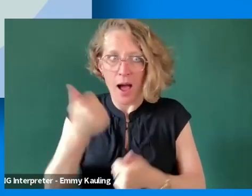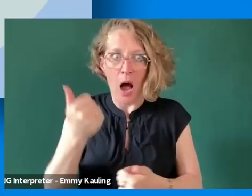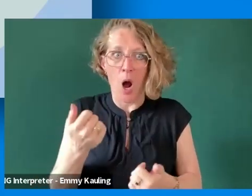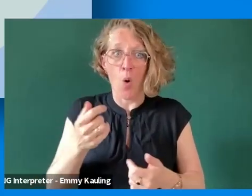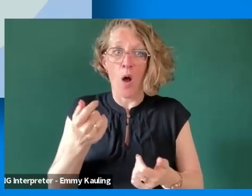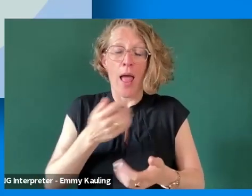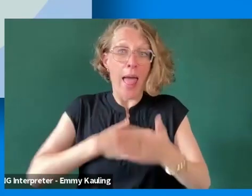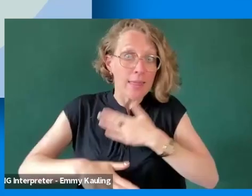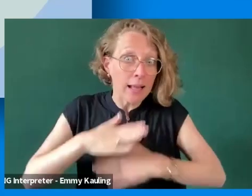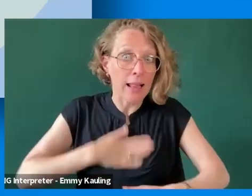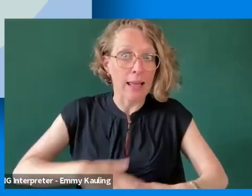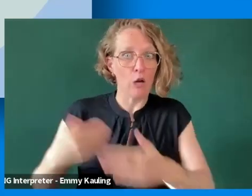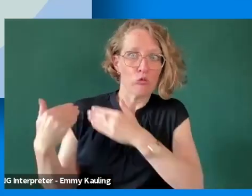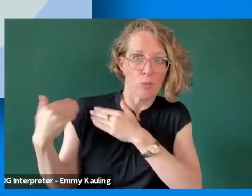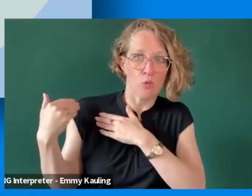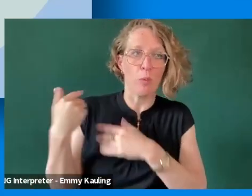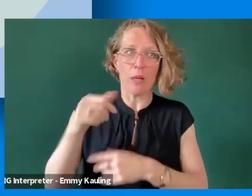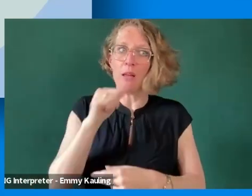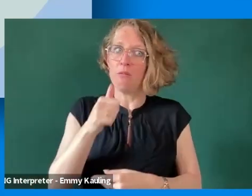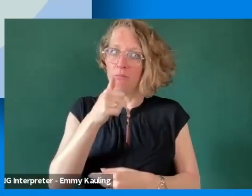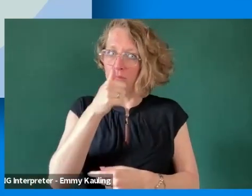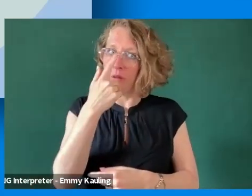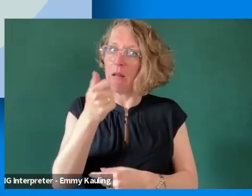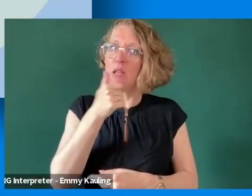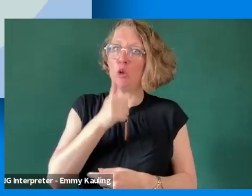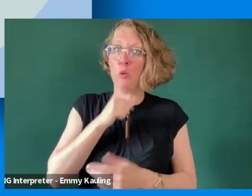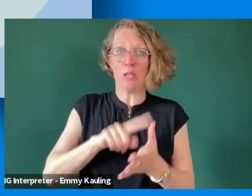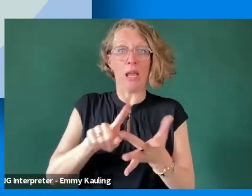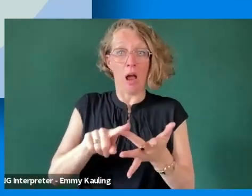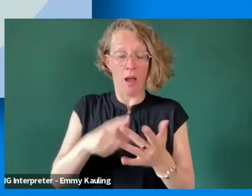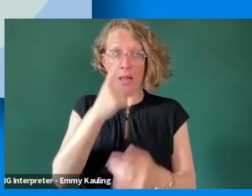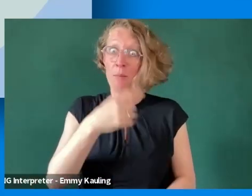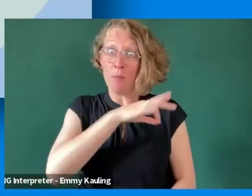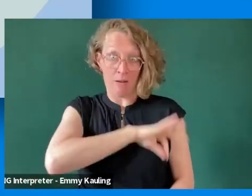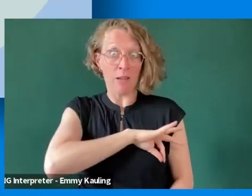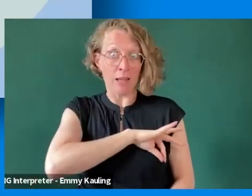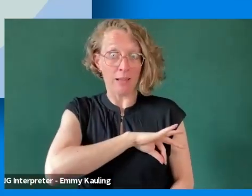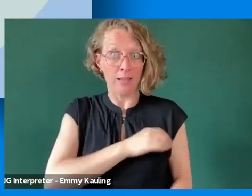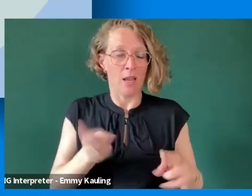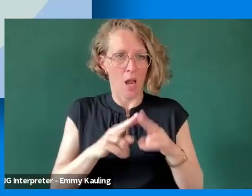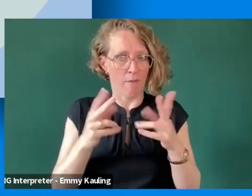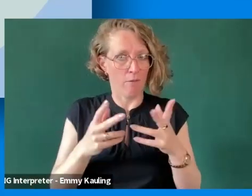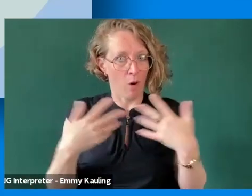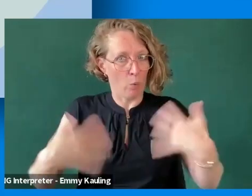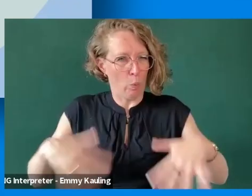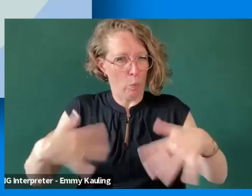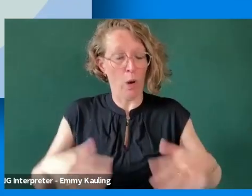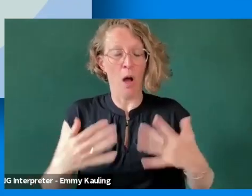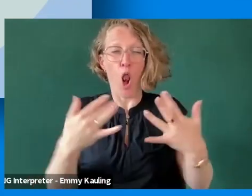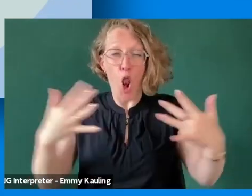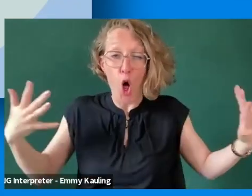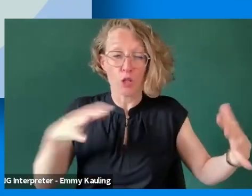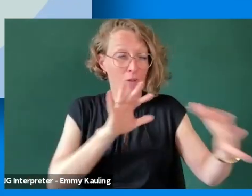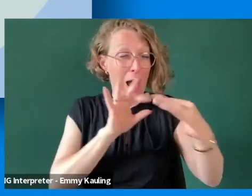and responsibly. It can be a real benefit to particularly those calls where there are very, very large volumes of applications